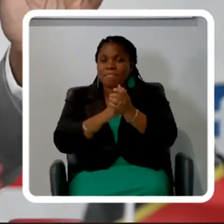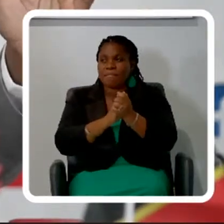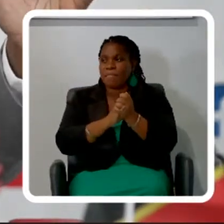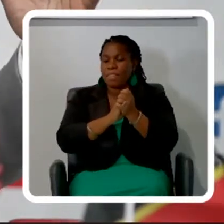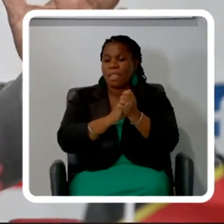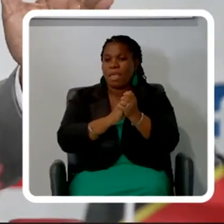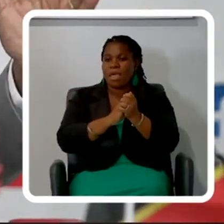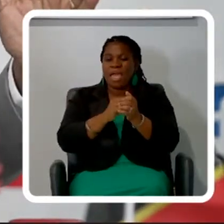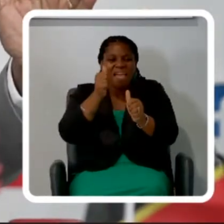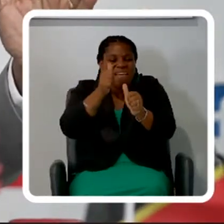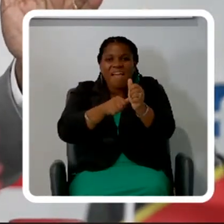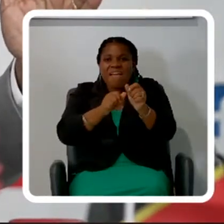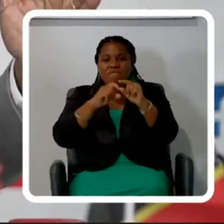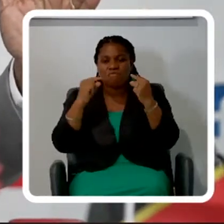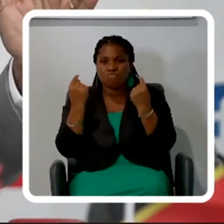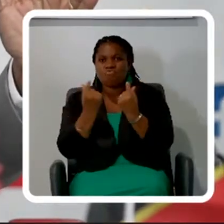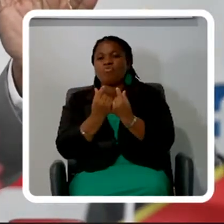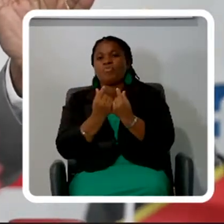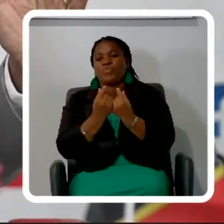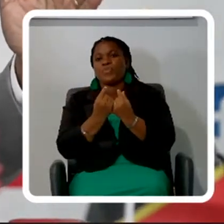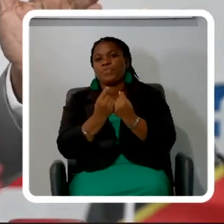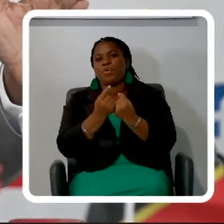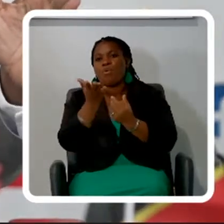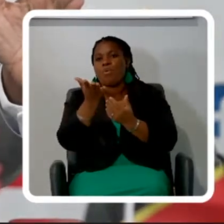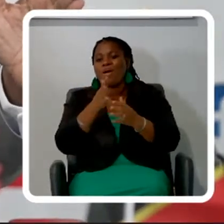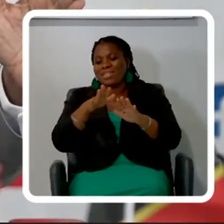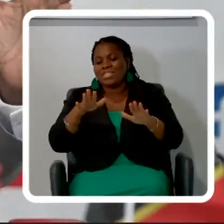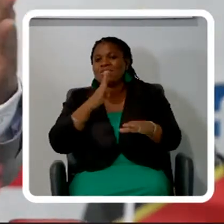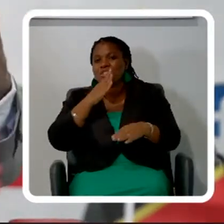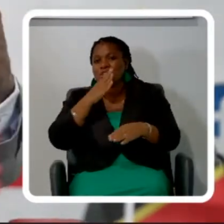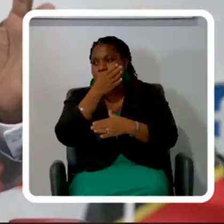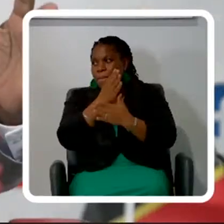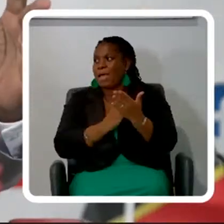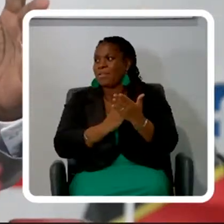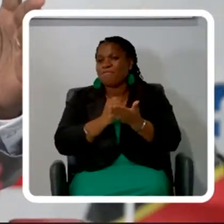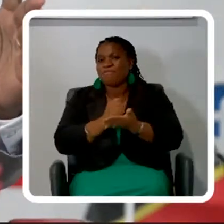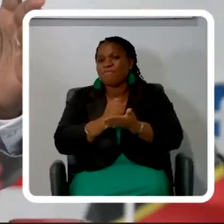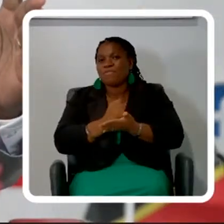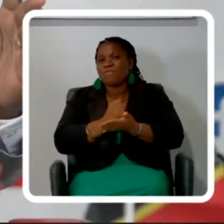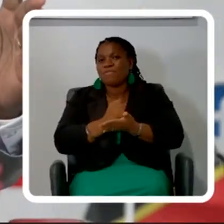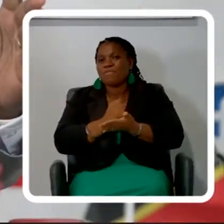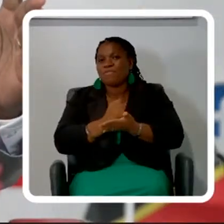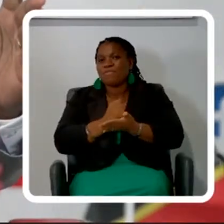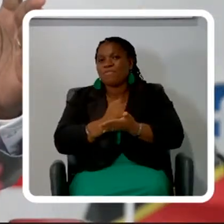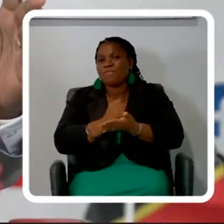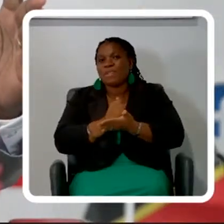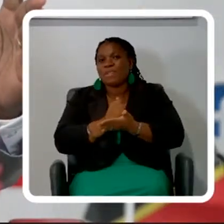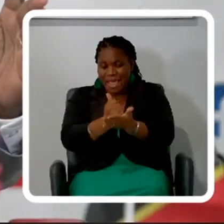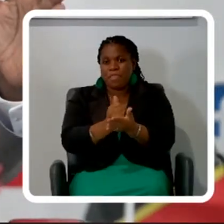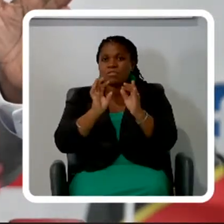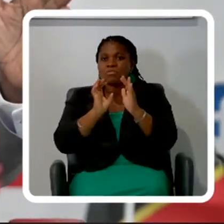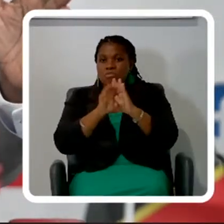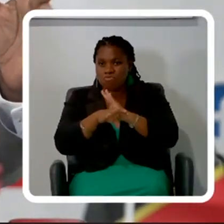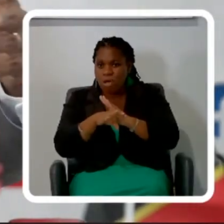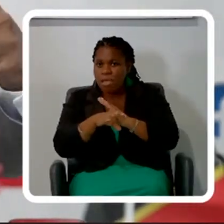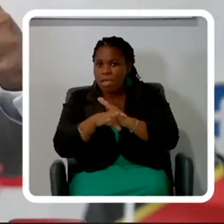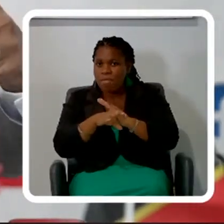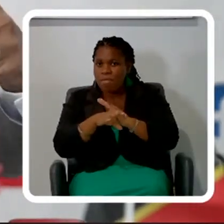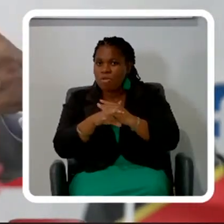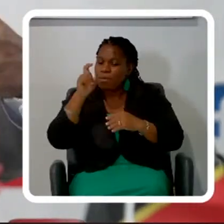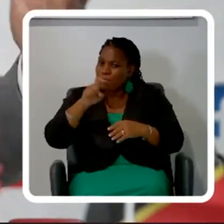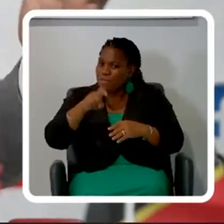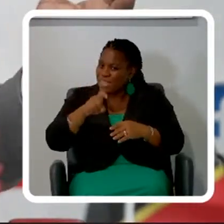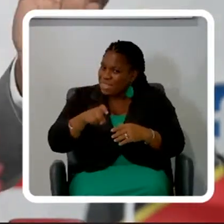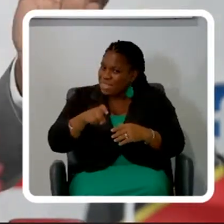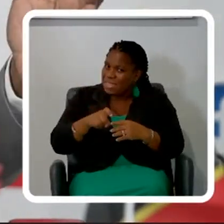your talents or whatever, dictate in that sense. But you have to be a part because we